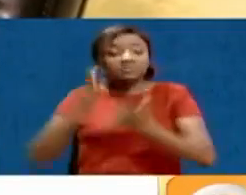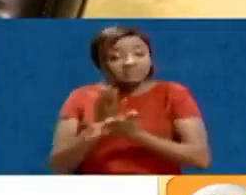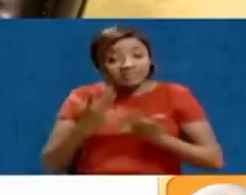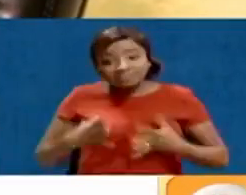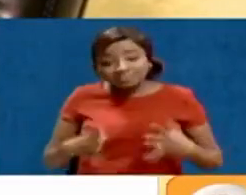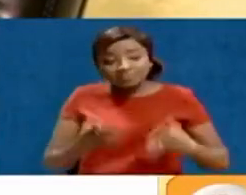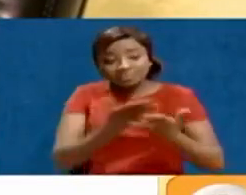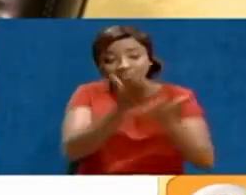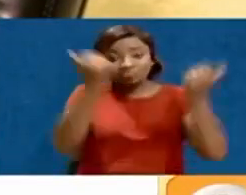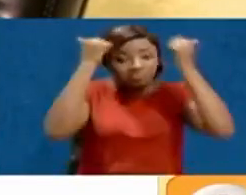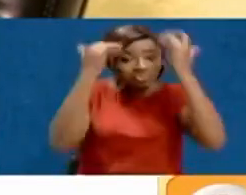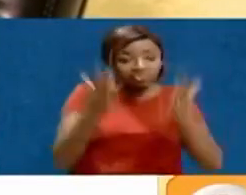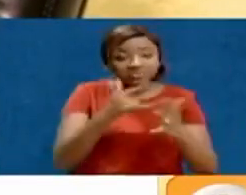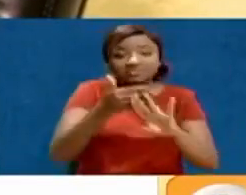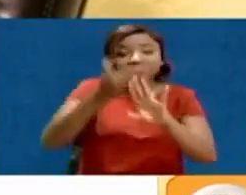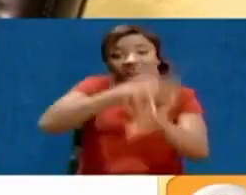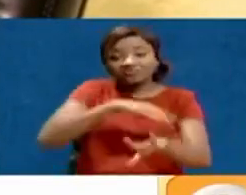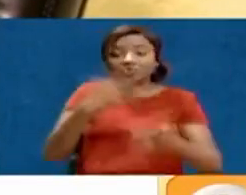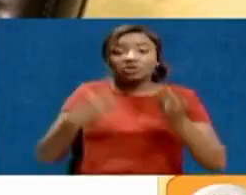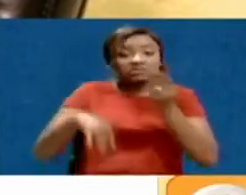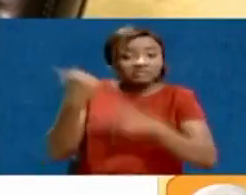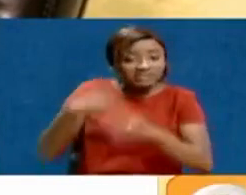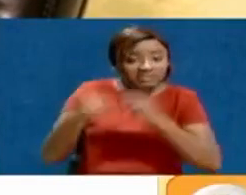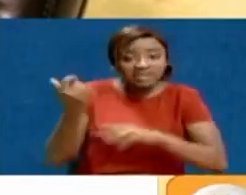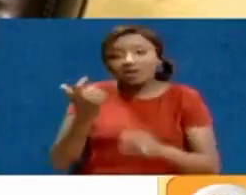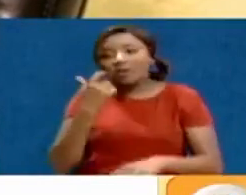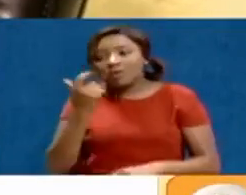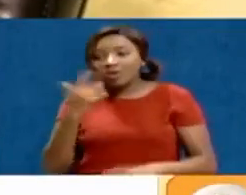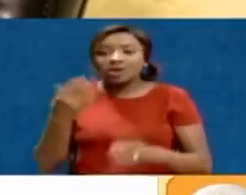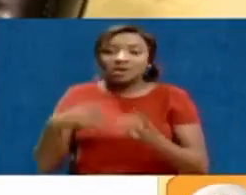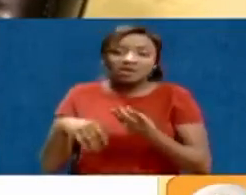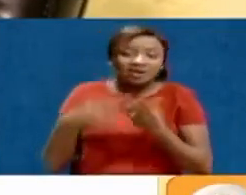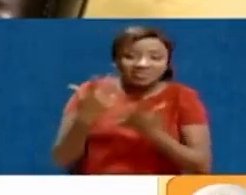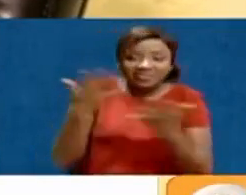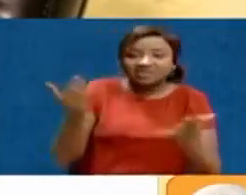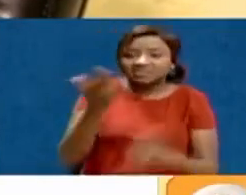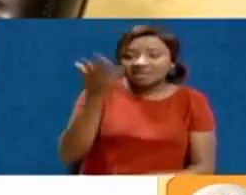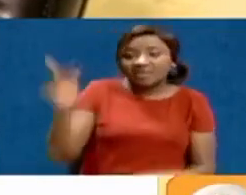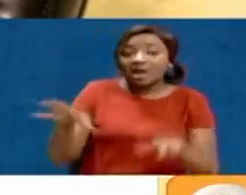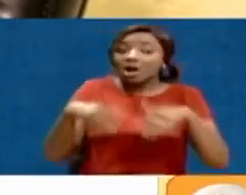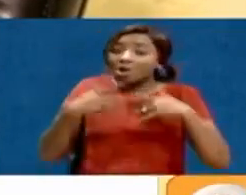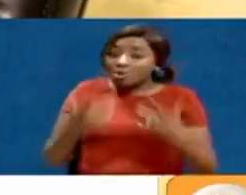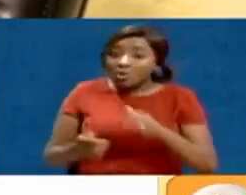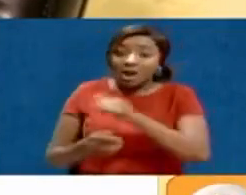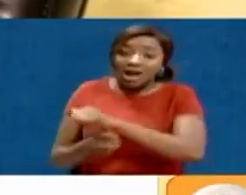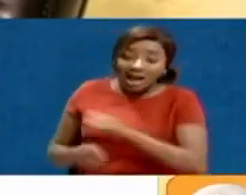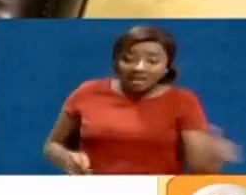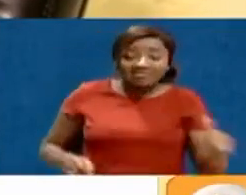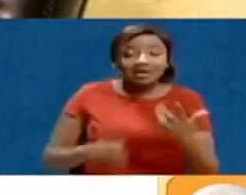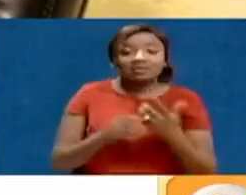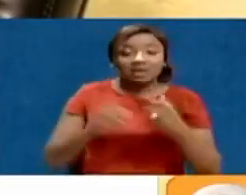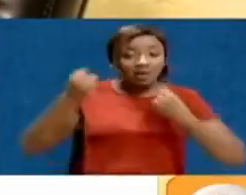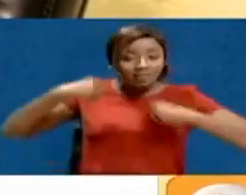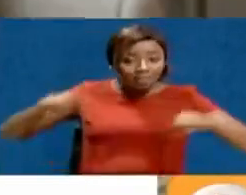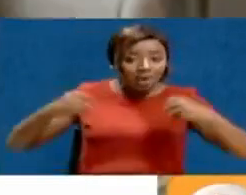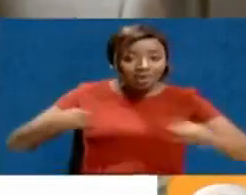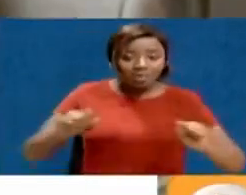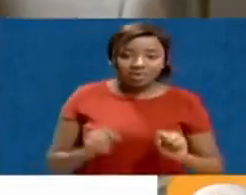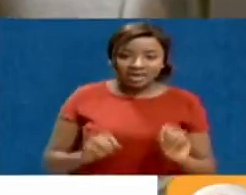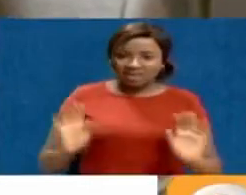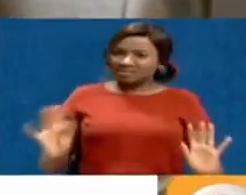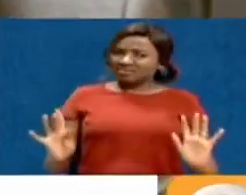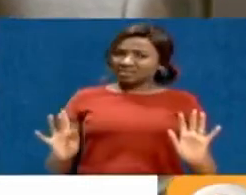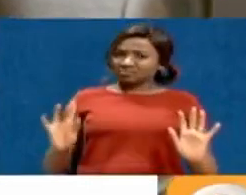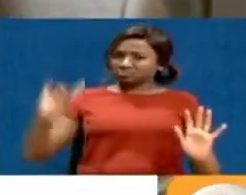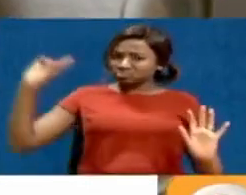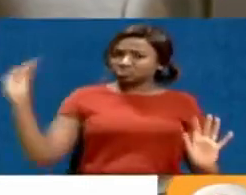bondas, and as were hawking. They were hawkers, and all of a sudden they're in school and they're being told stop earning money,